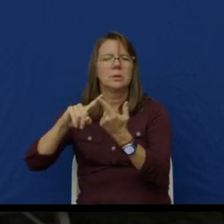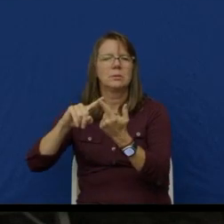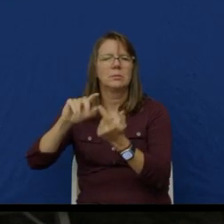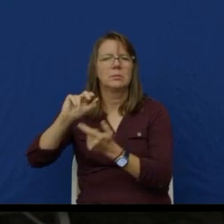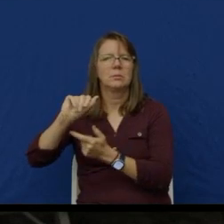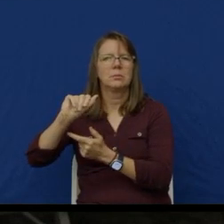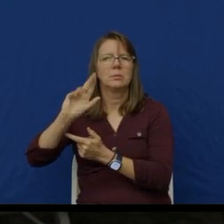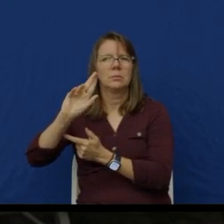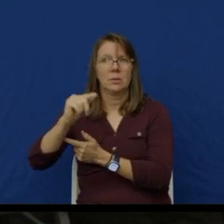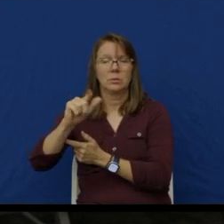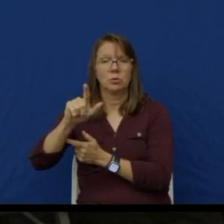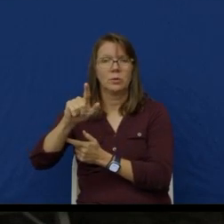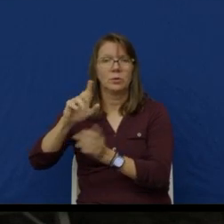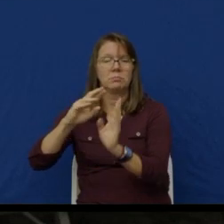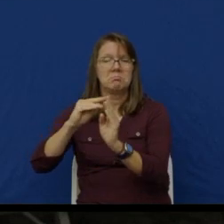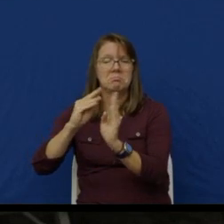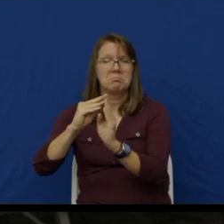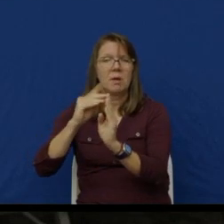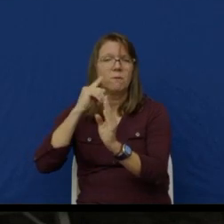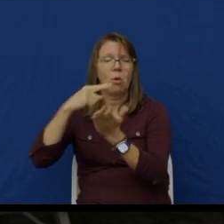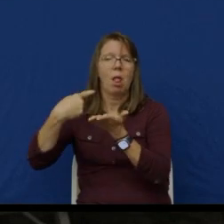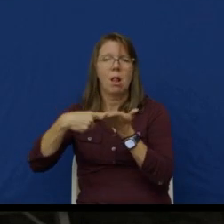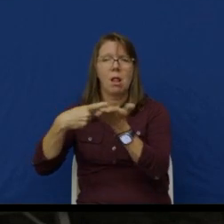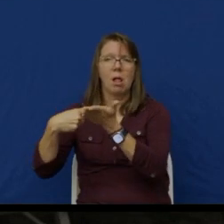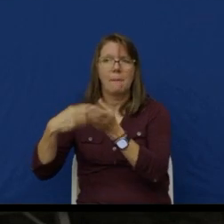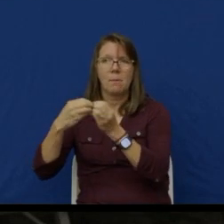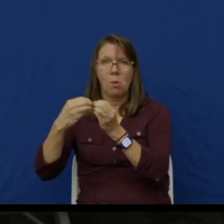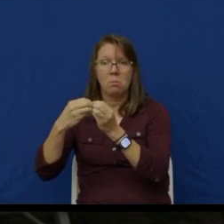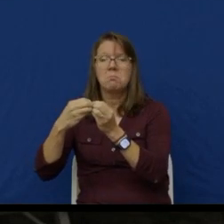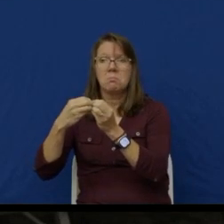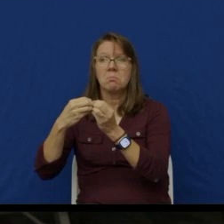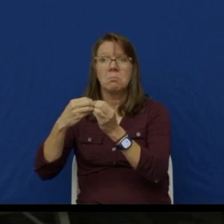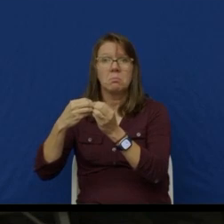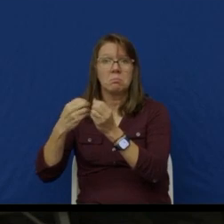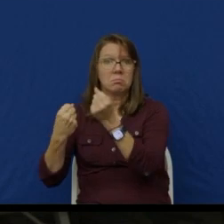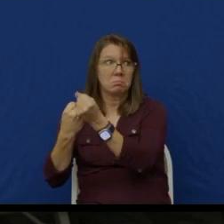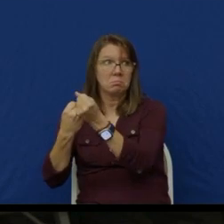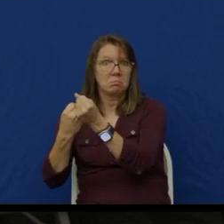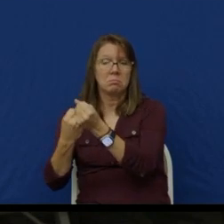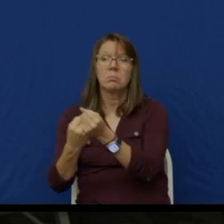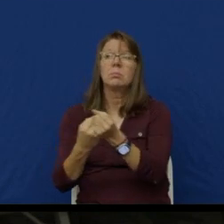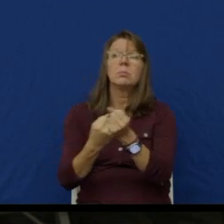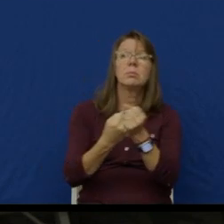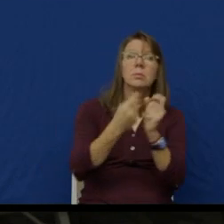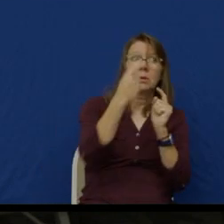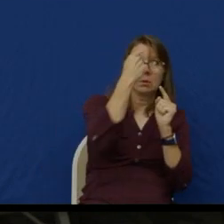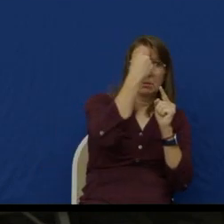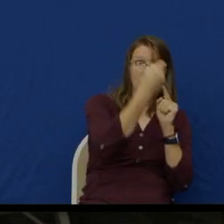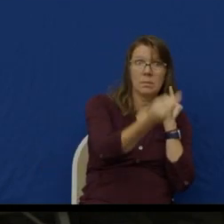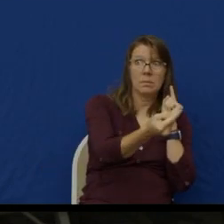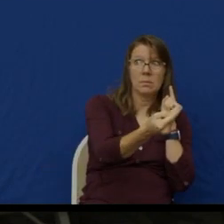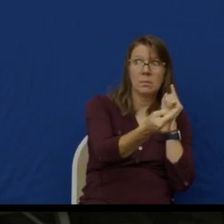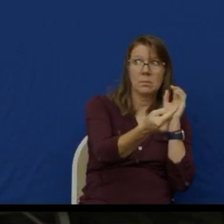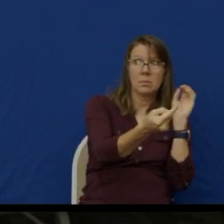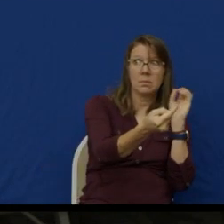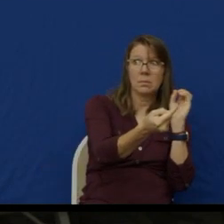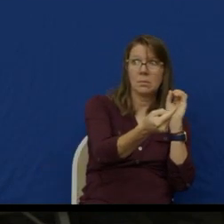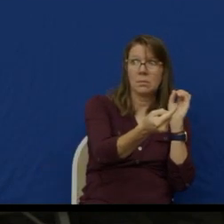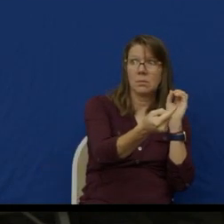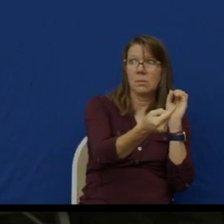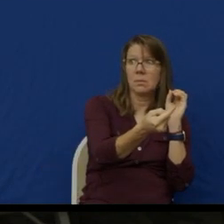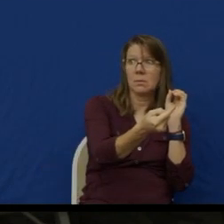meeting for deliberation, please say aye. Aye. Any opposed? I would